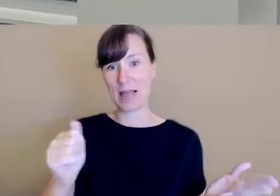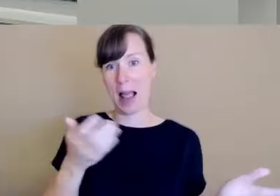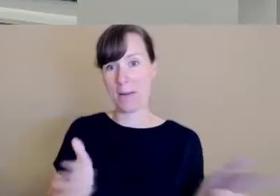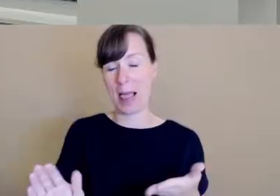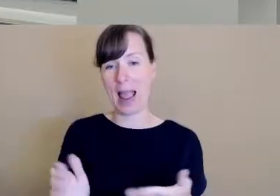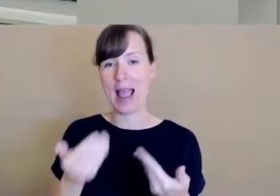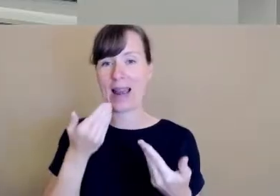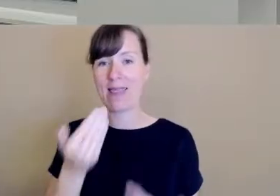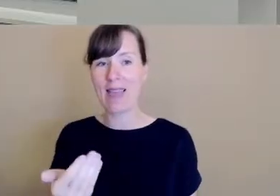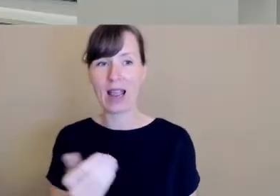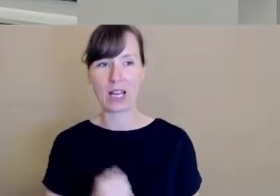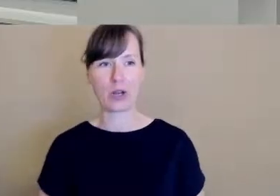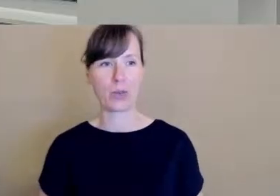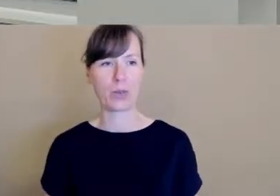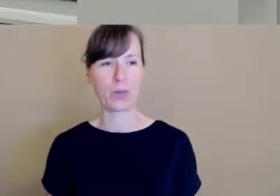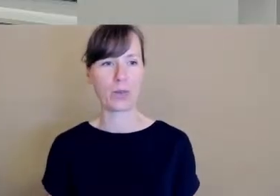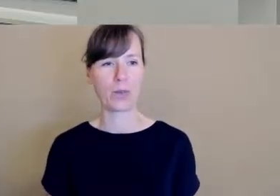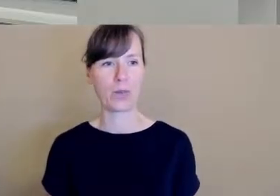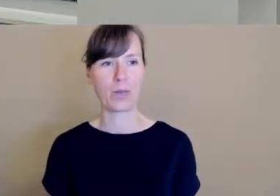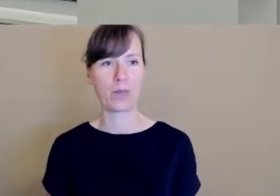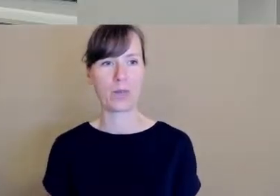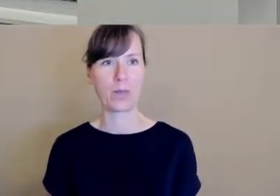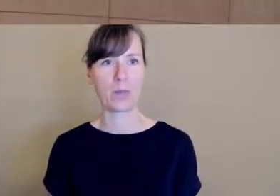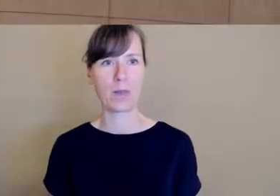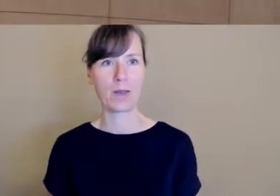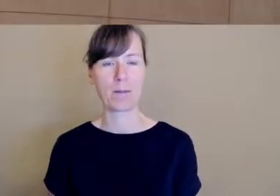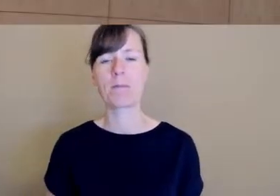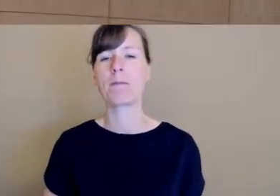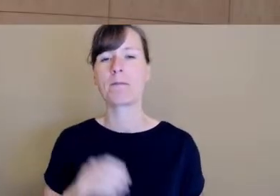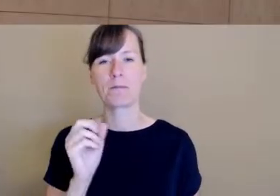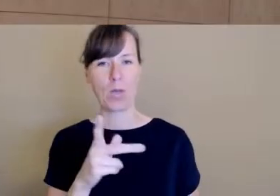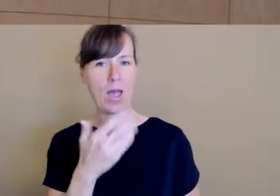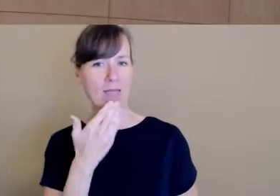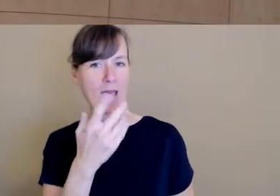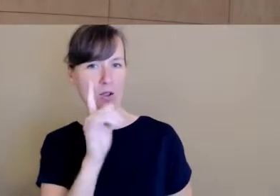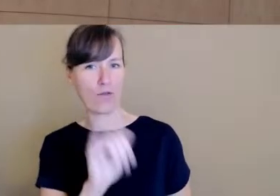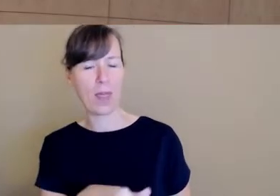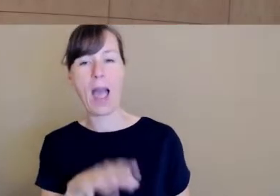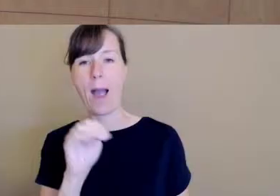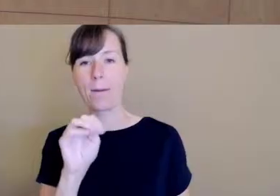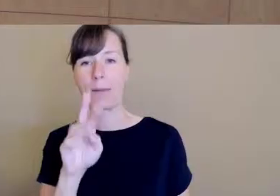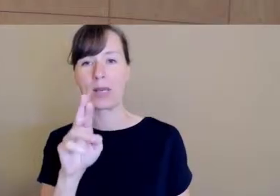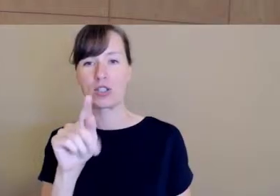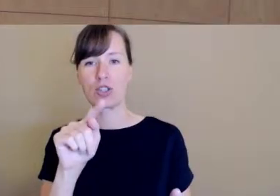you. All right, thank you for that. Mr. Tanzi?